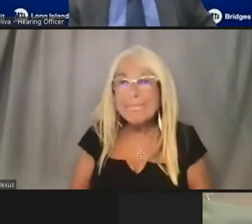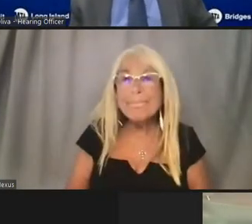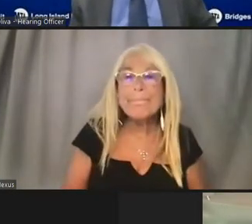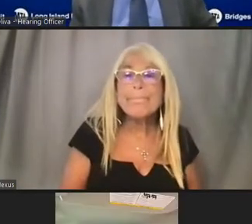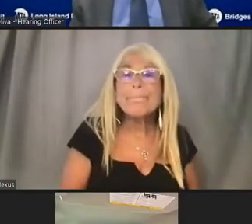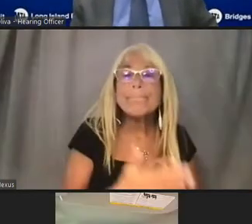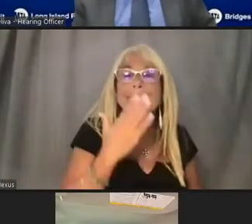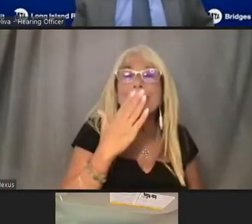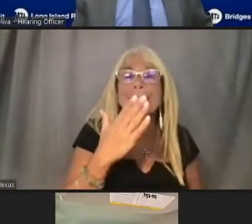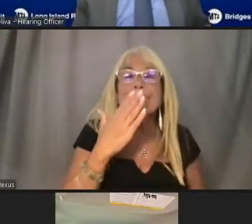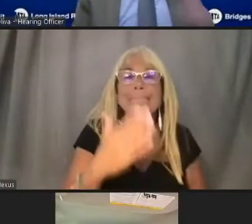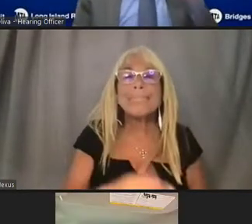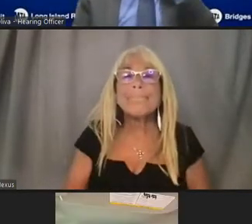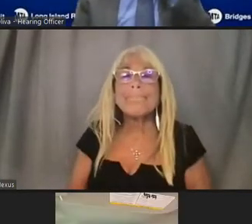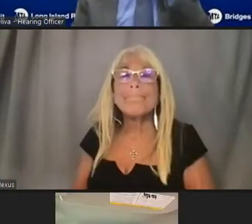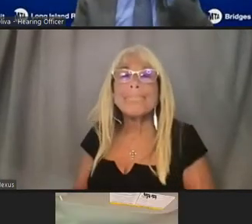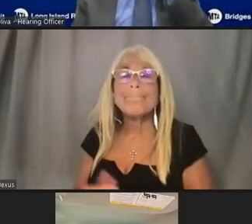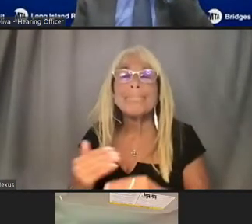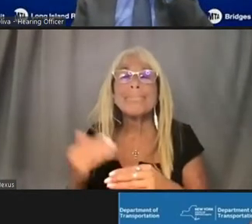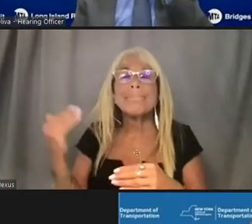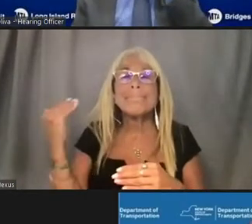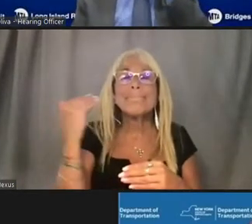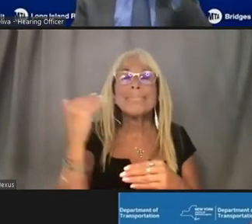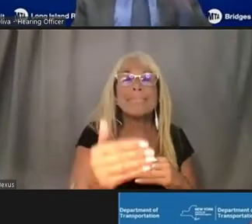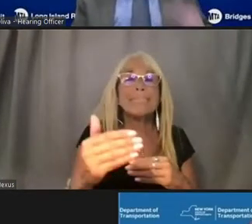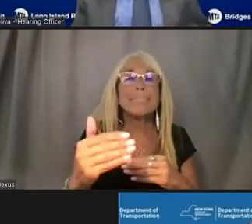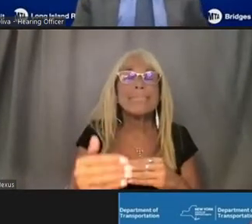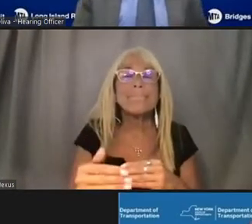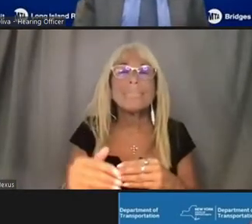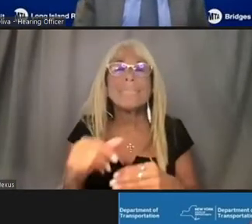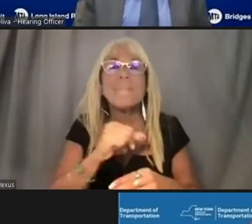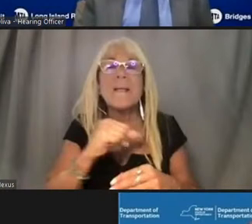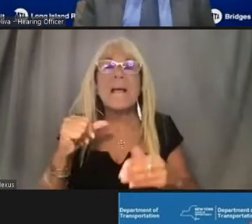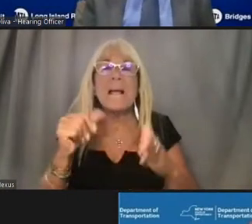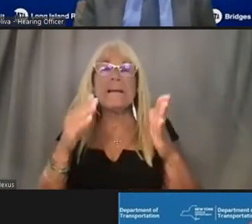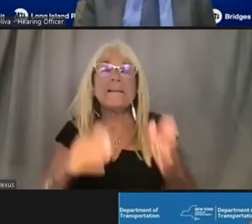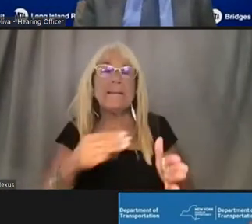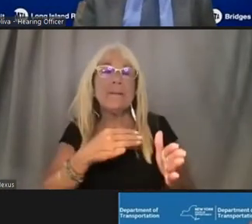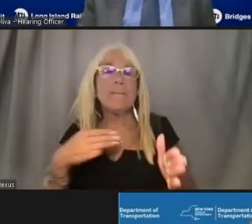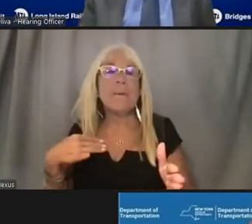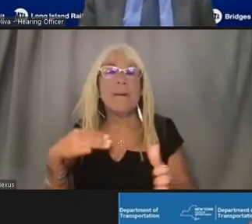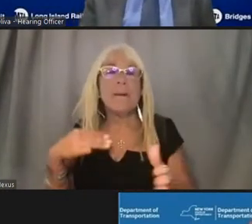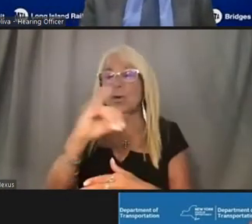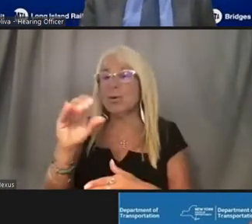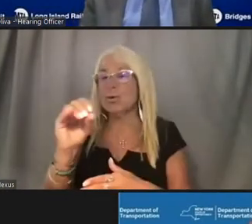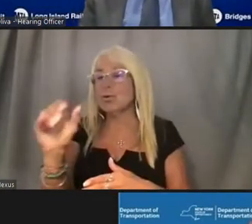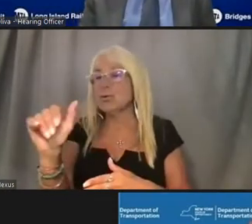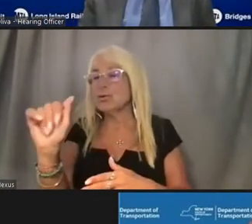you our next speaker is assembly member Joanne Simon